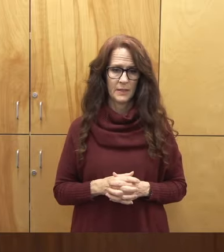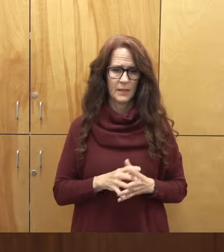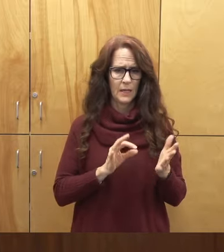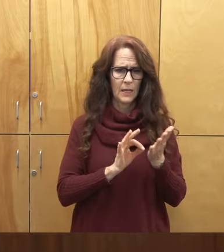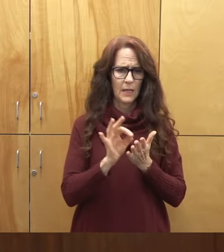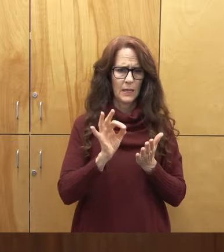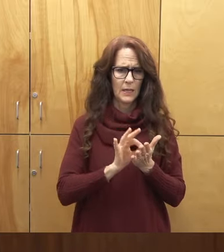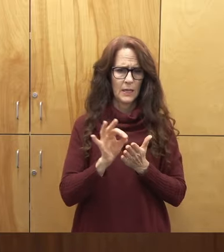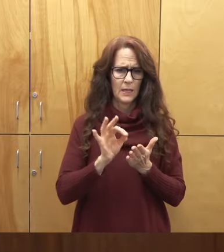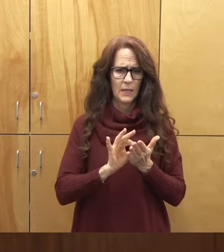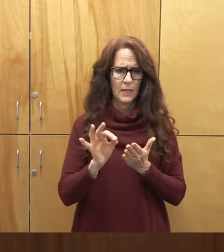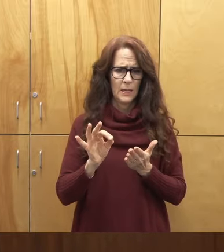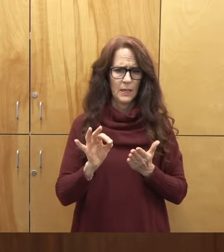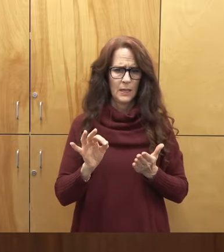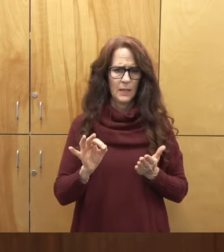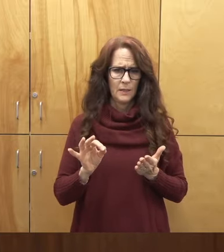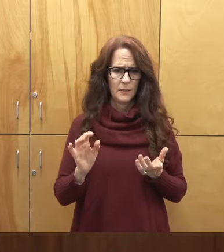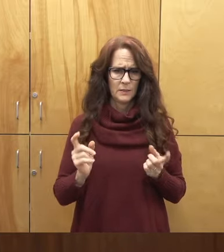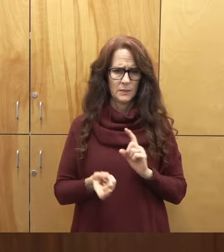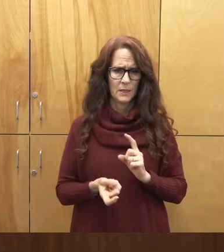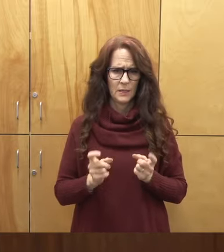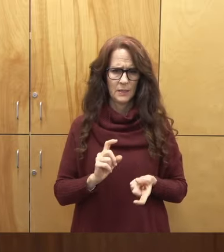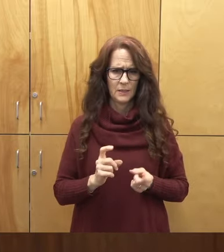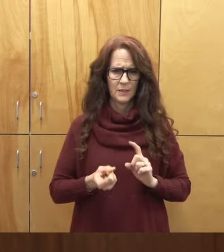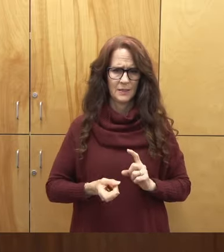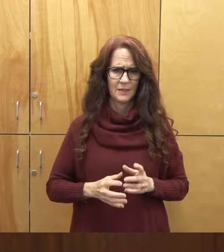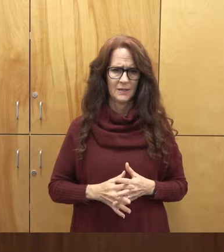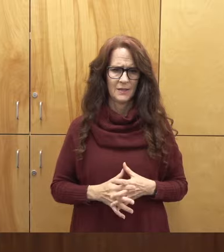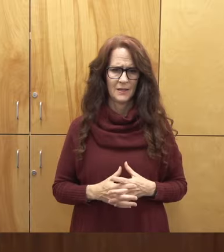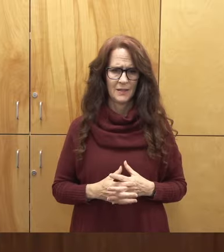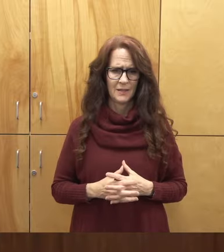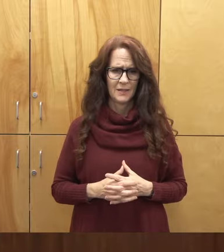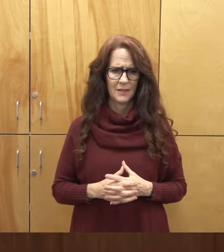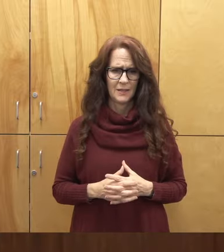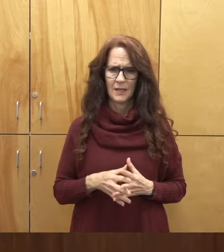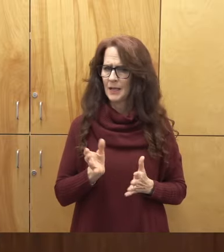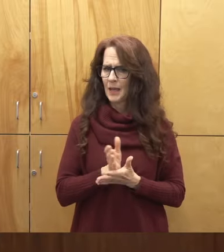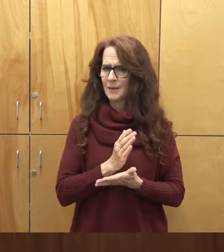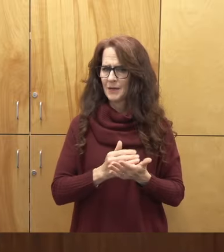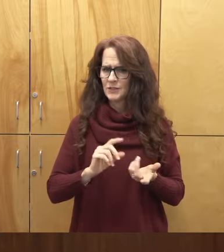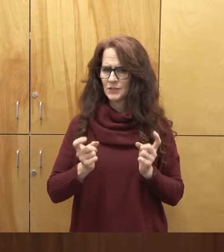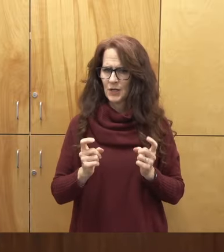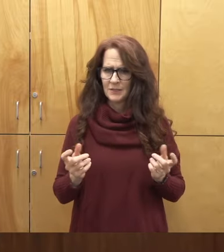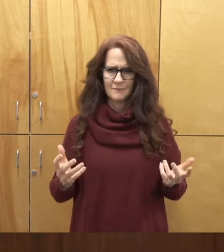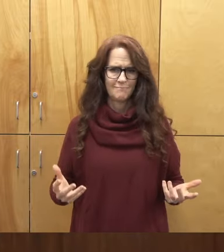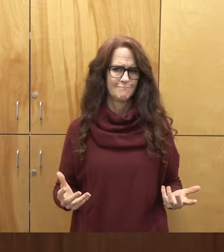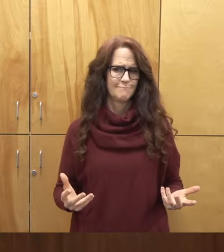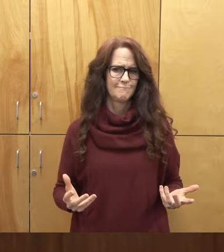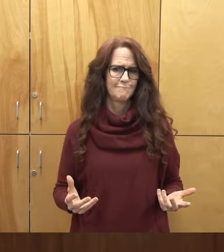accounting change, not a budget change?